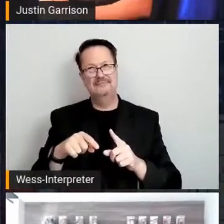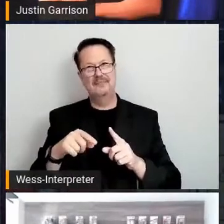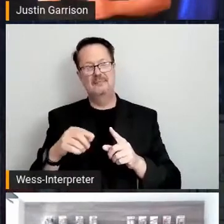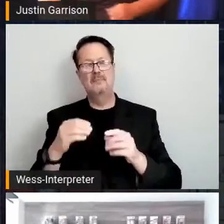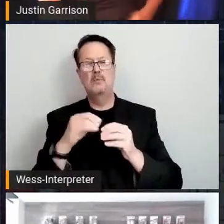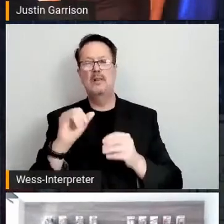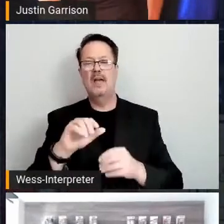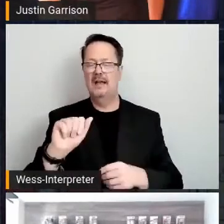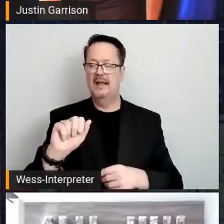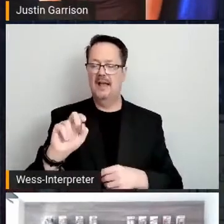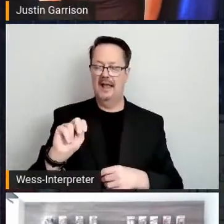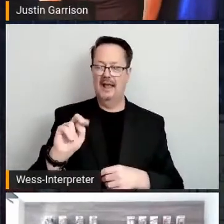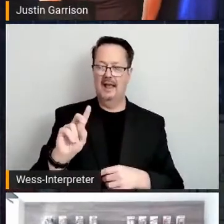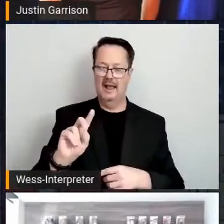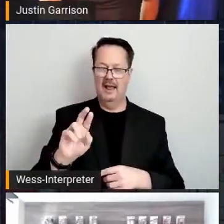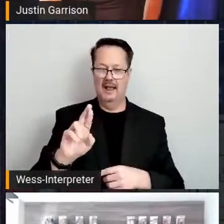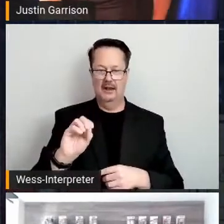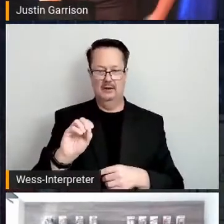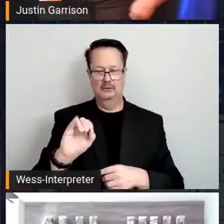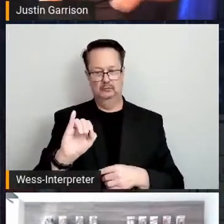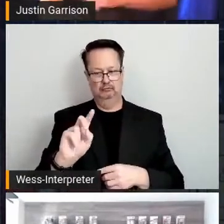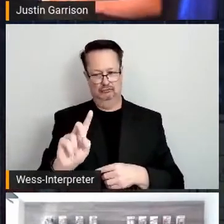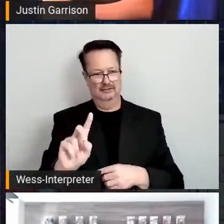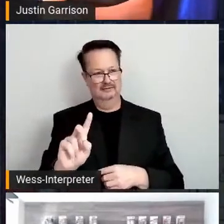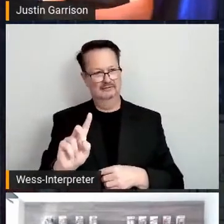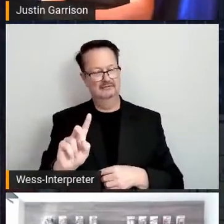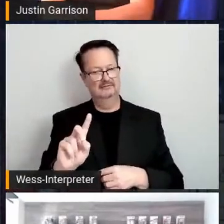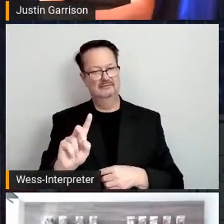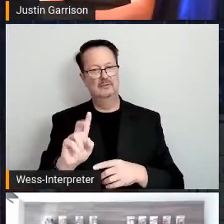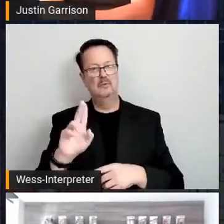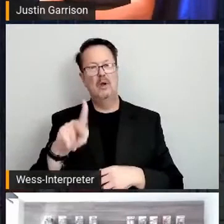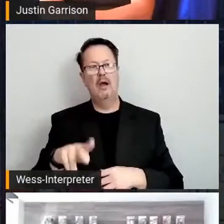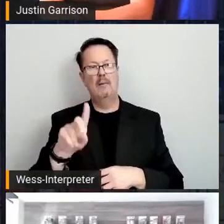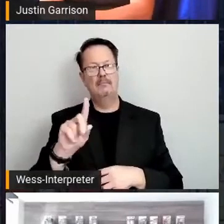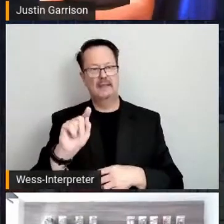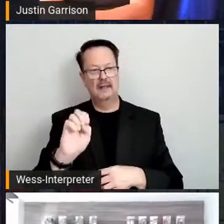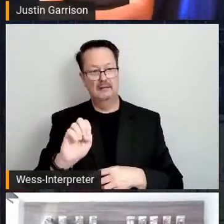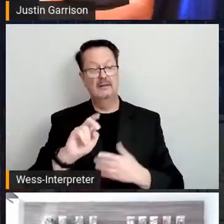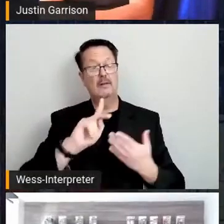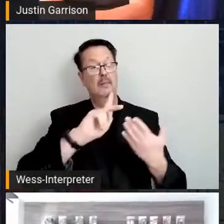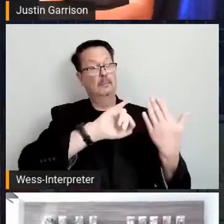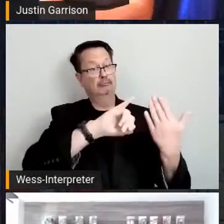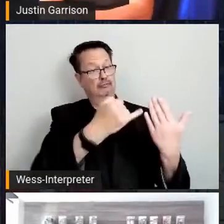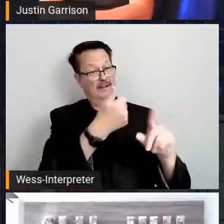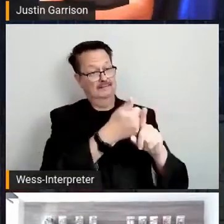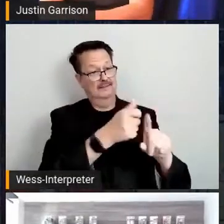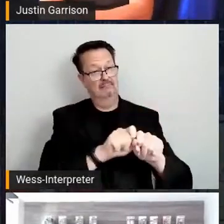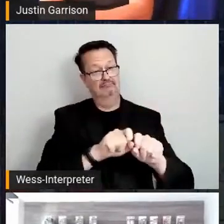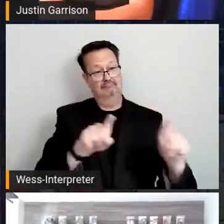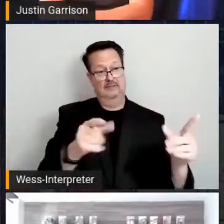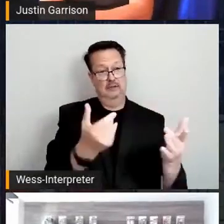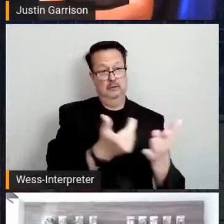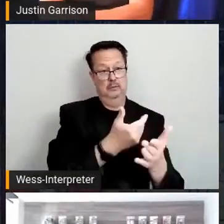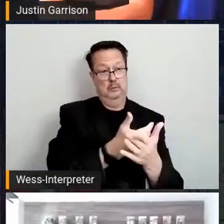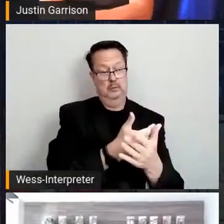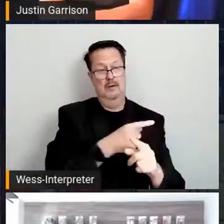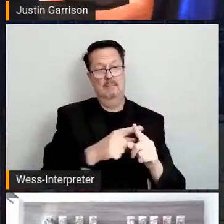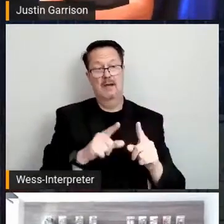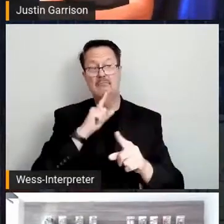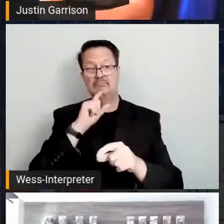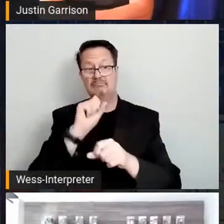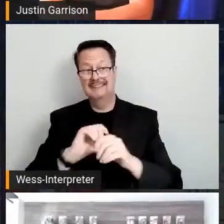we do updates, where the project itself releases the new version, but all of the actual